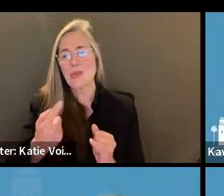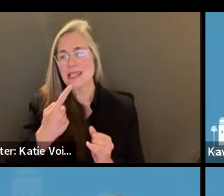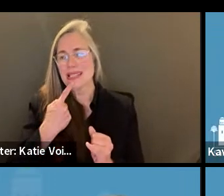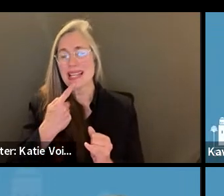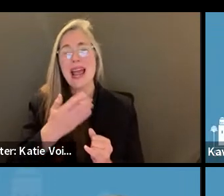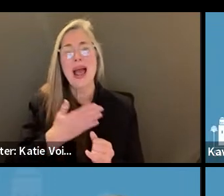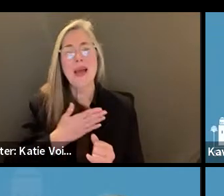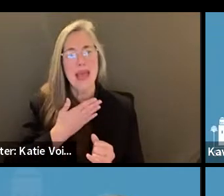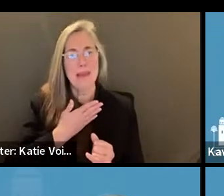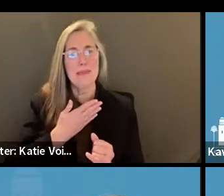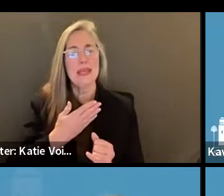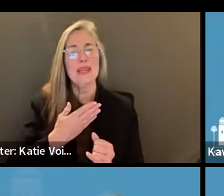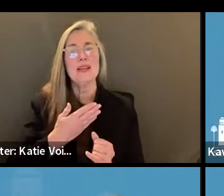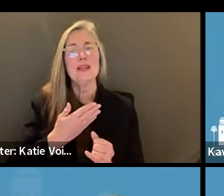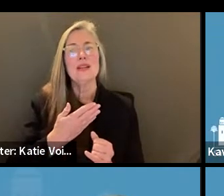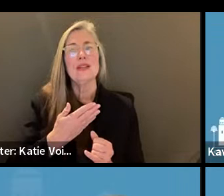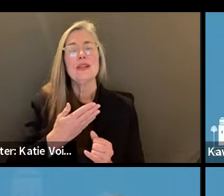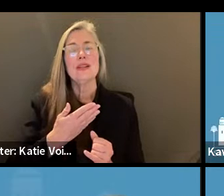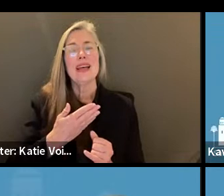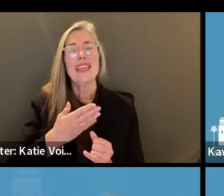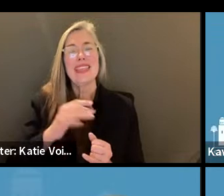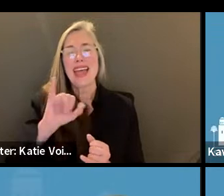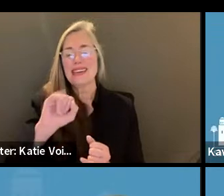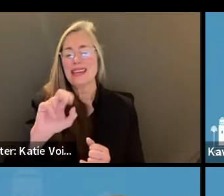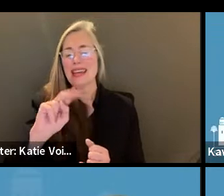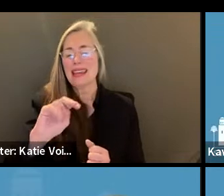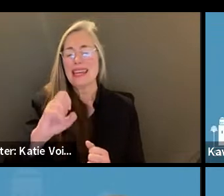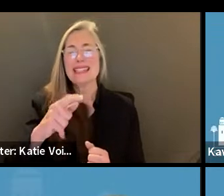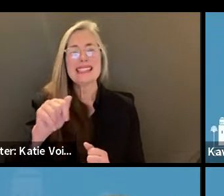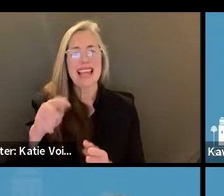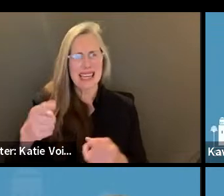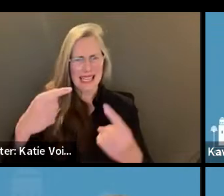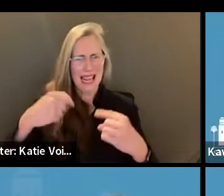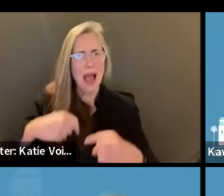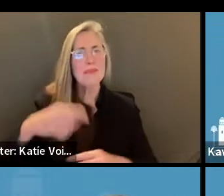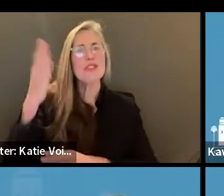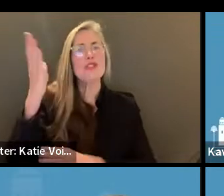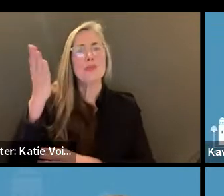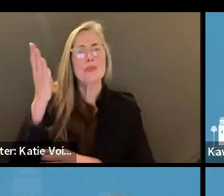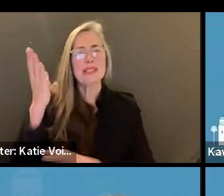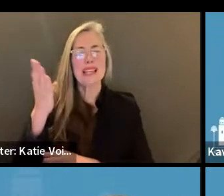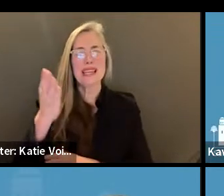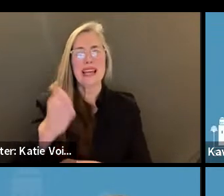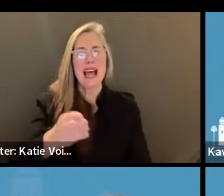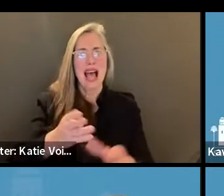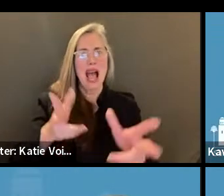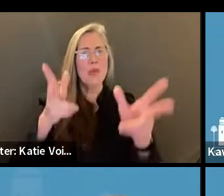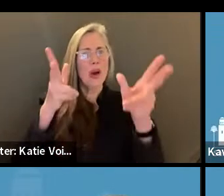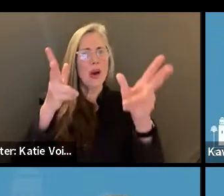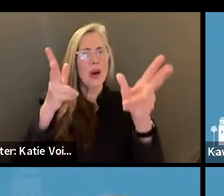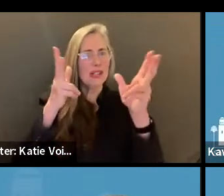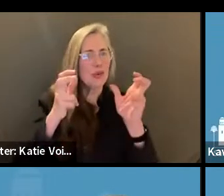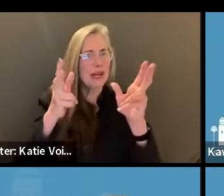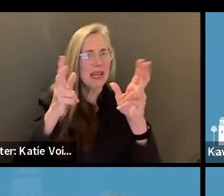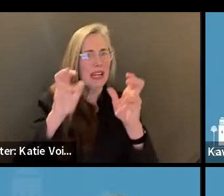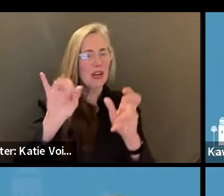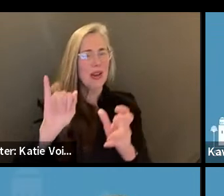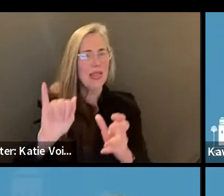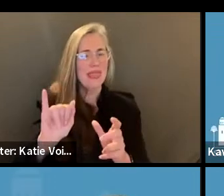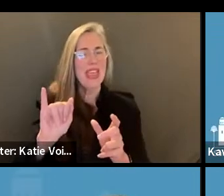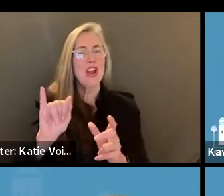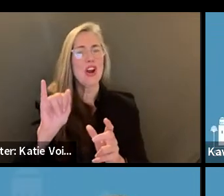up, I want to make sure that Insight comes and presents to us. I really want to hear from them, their perspective, their thoughts about